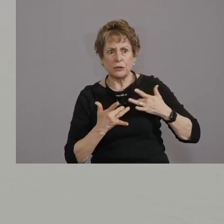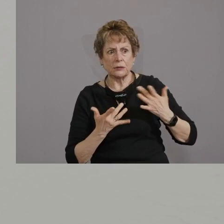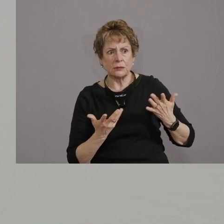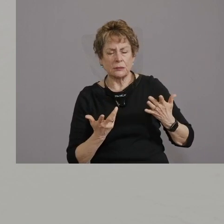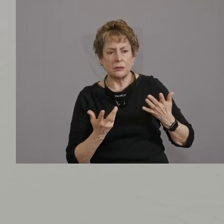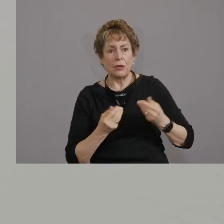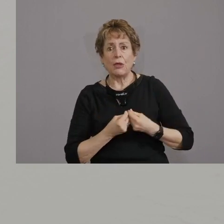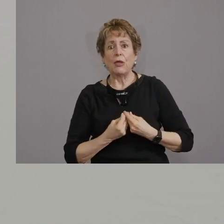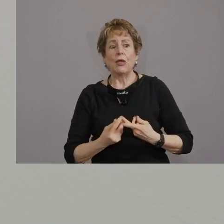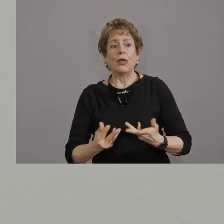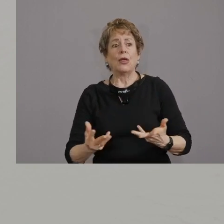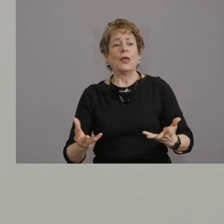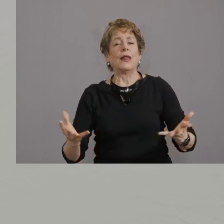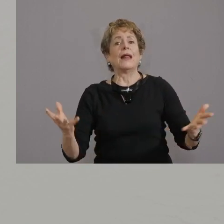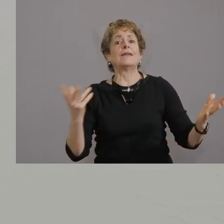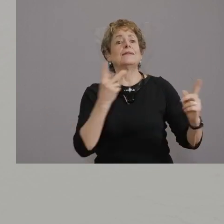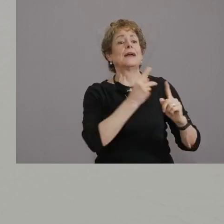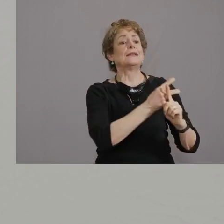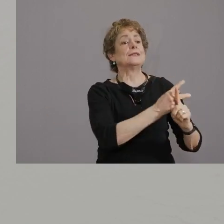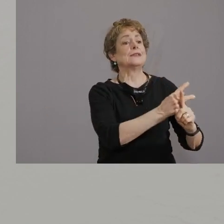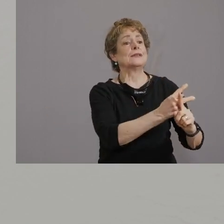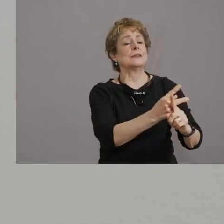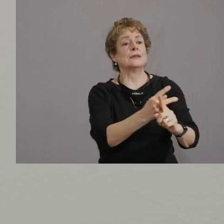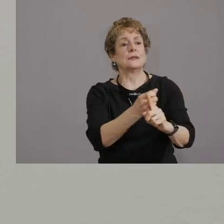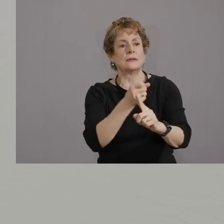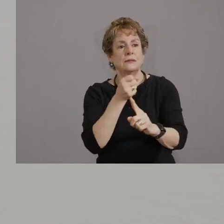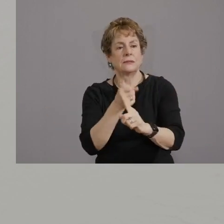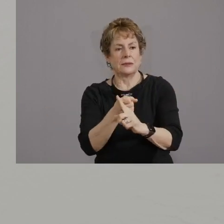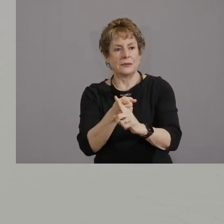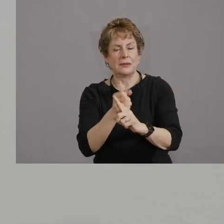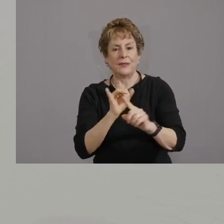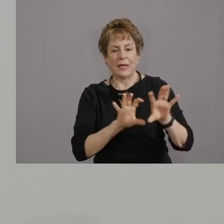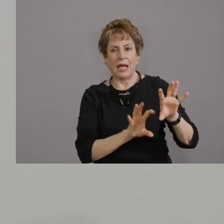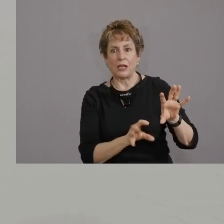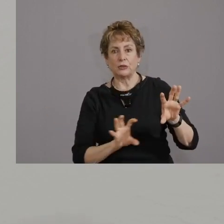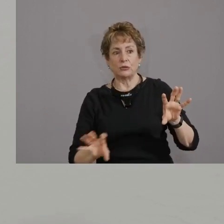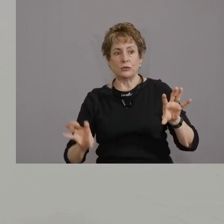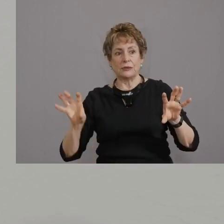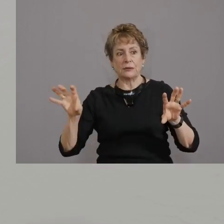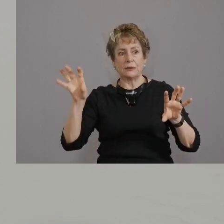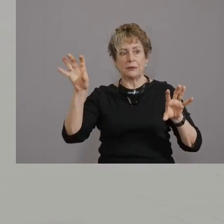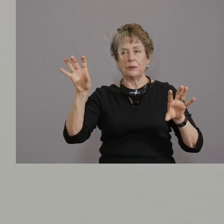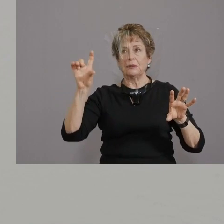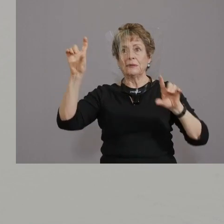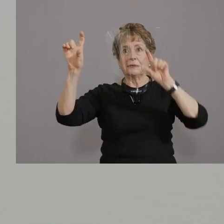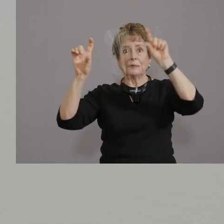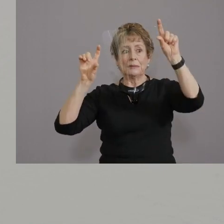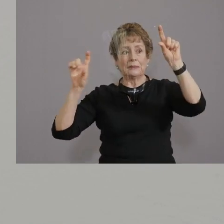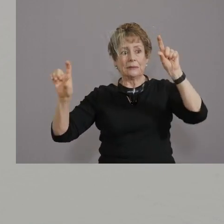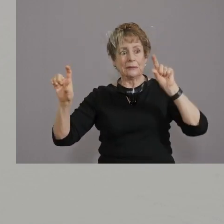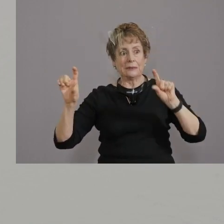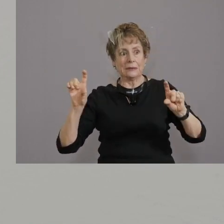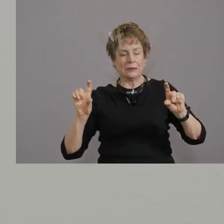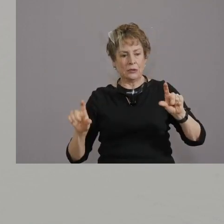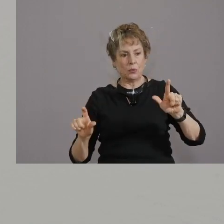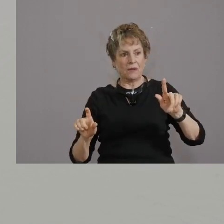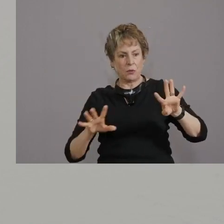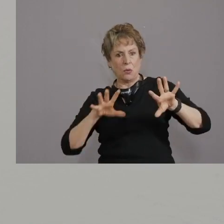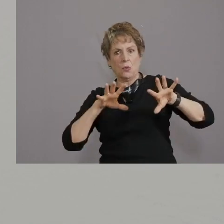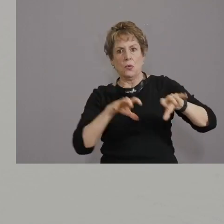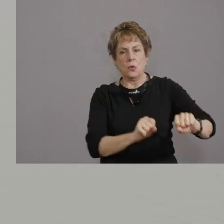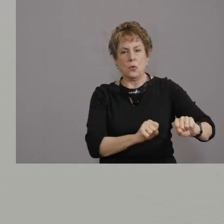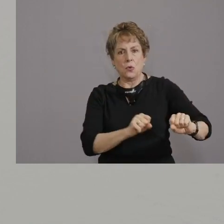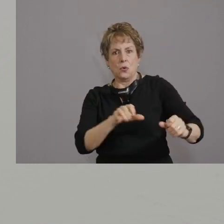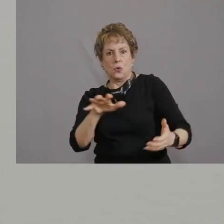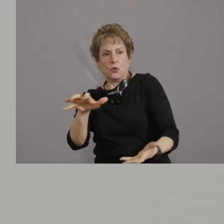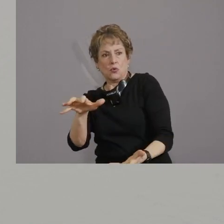forward. Essentially, if they're all going to start to be funneled to these 24/7 sites. So my question is, how is the allocation working for